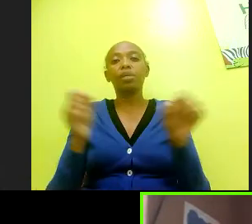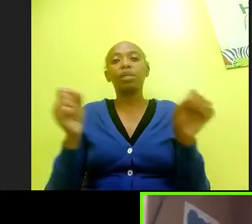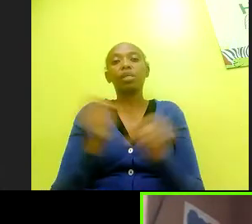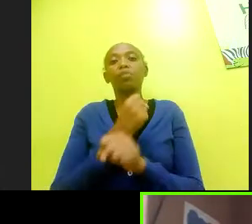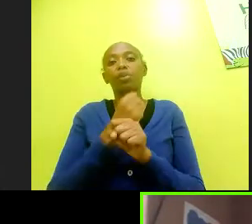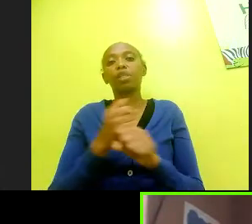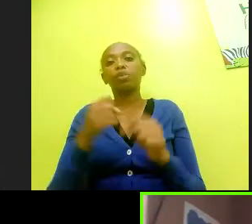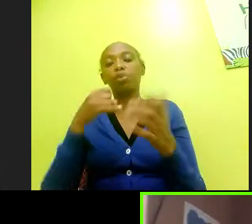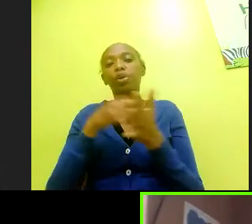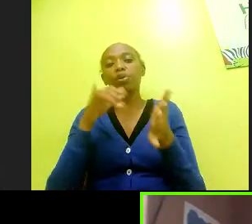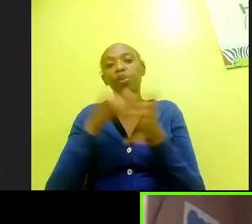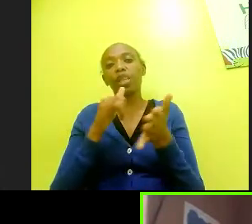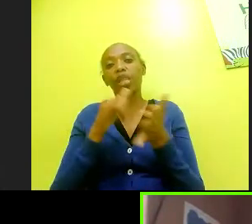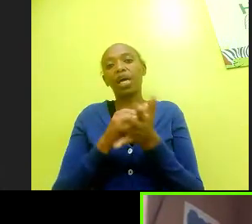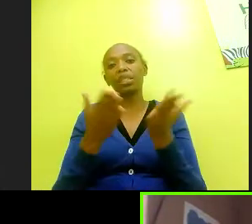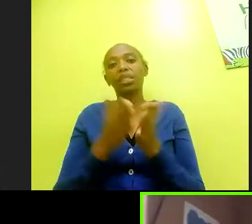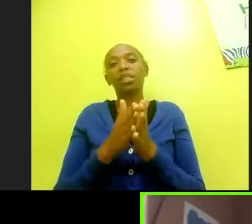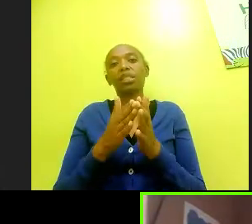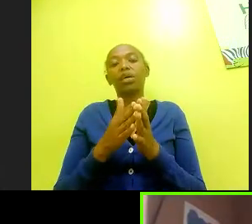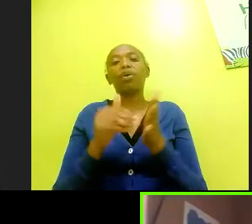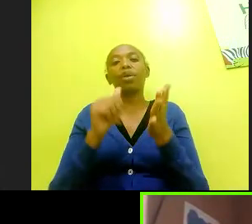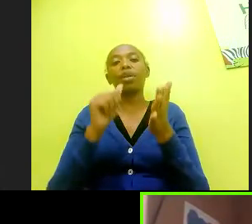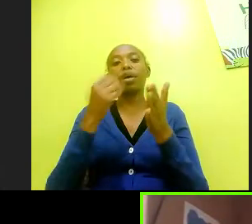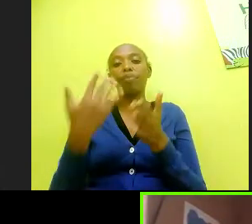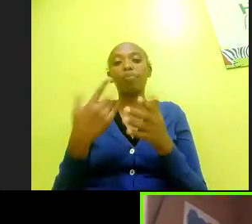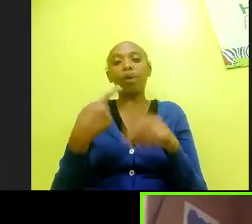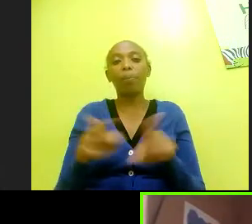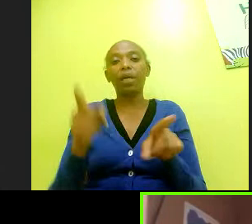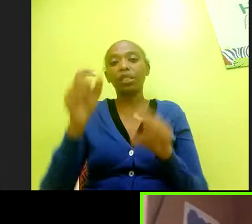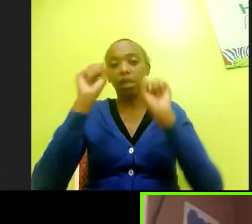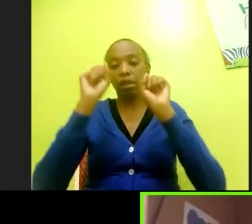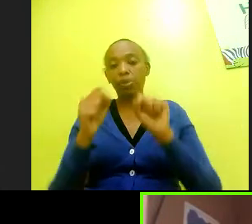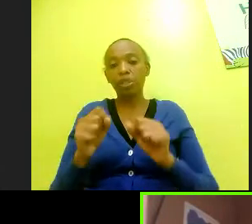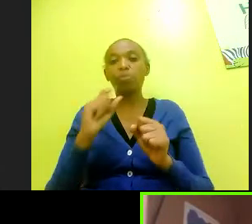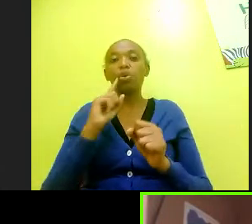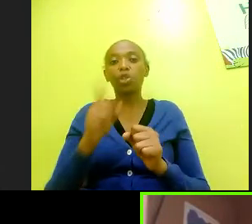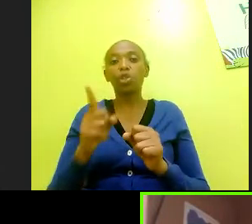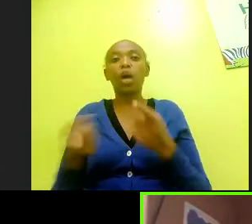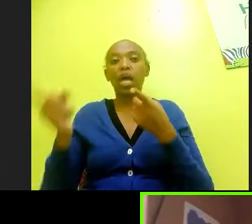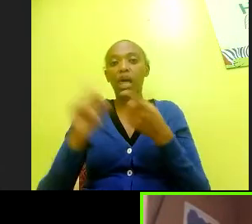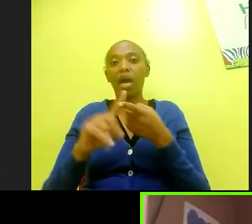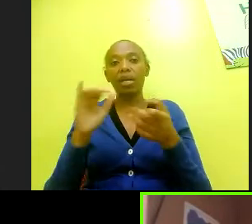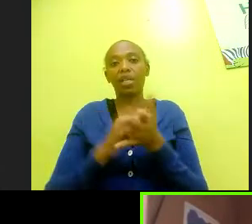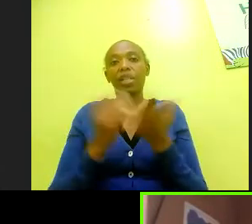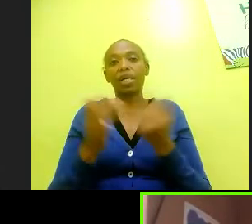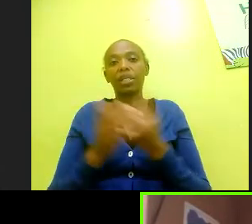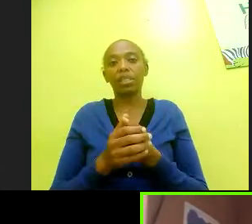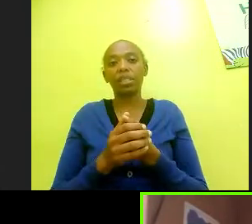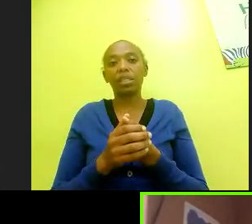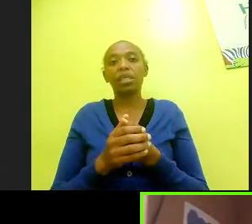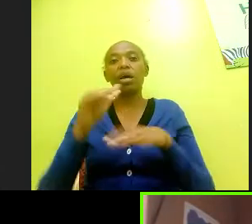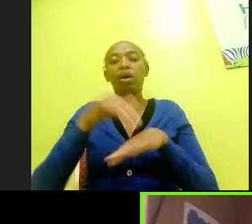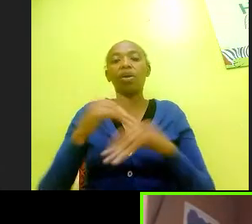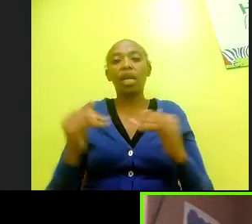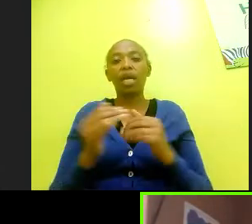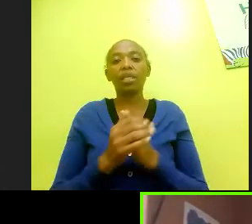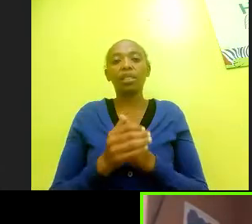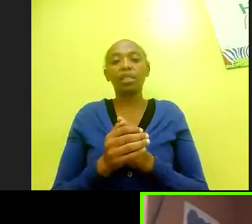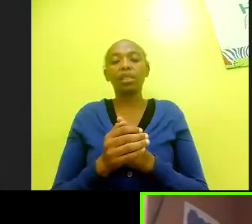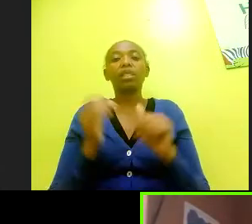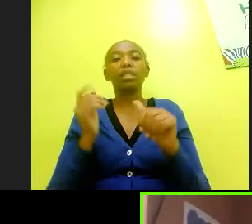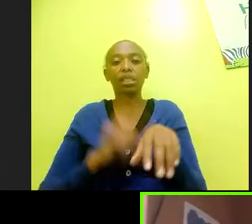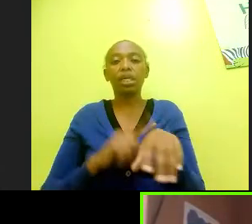that as an appendix on paper, but we can surely add that online when